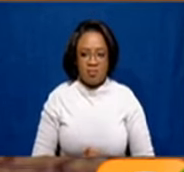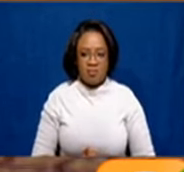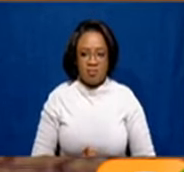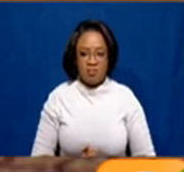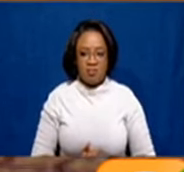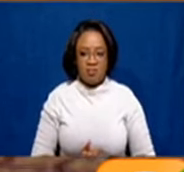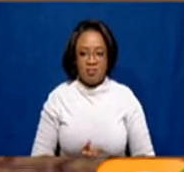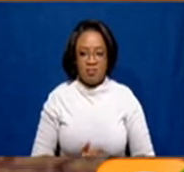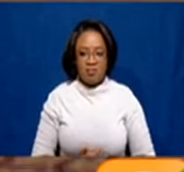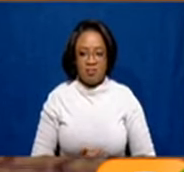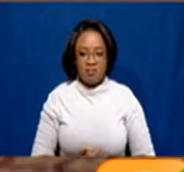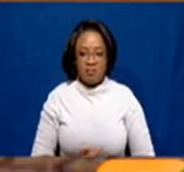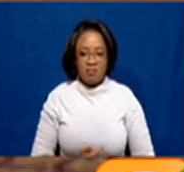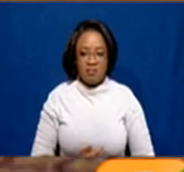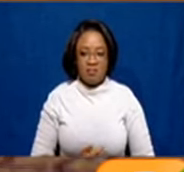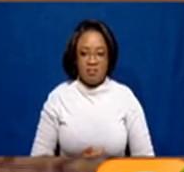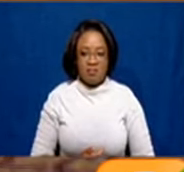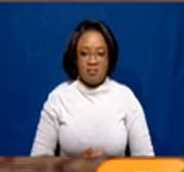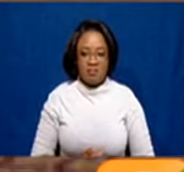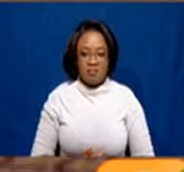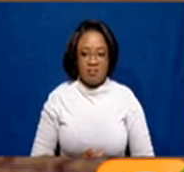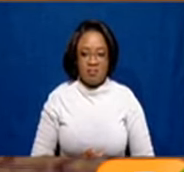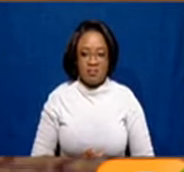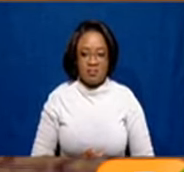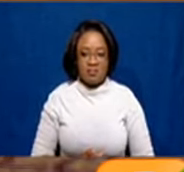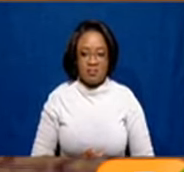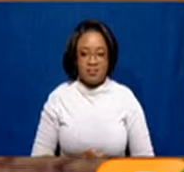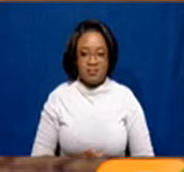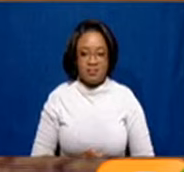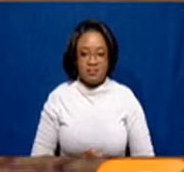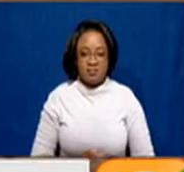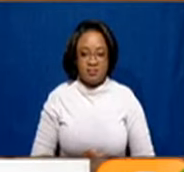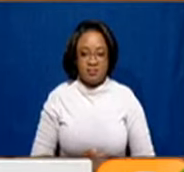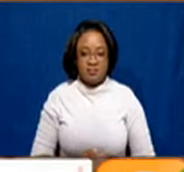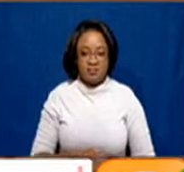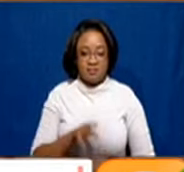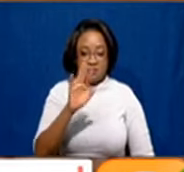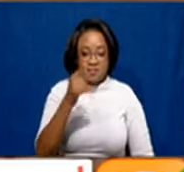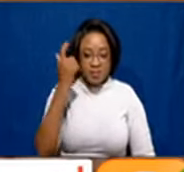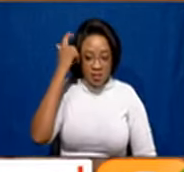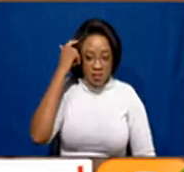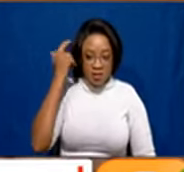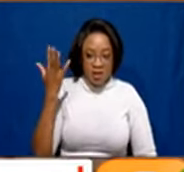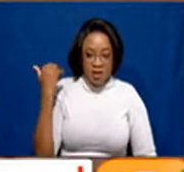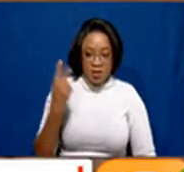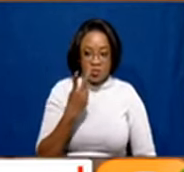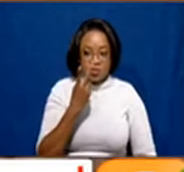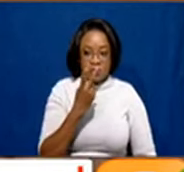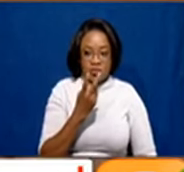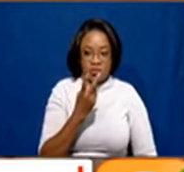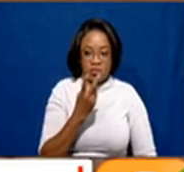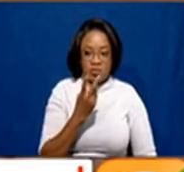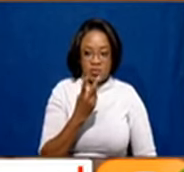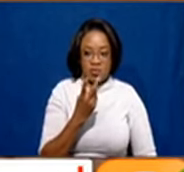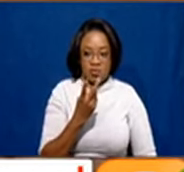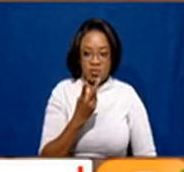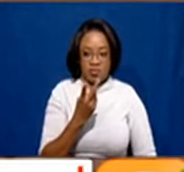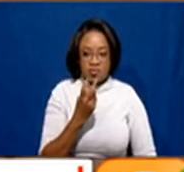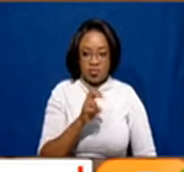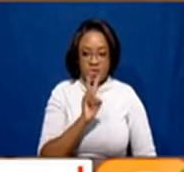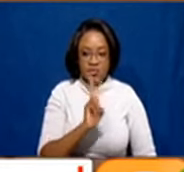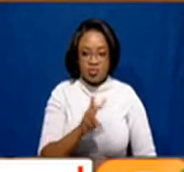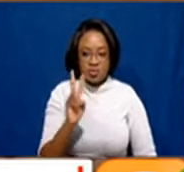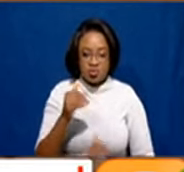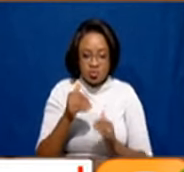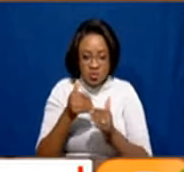That's a very good question to ask, Victoria. And I want to take it back to 2022, or I think this was just before